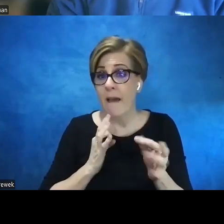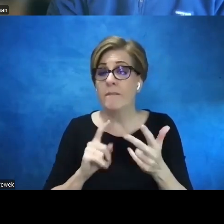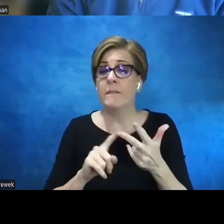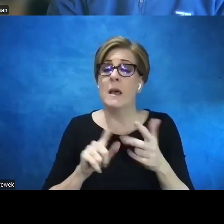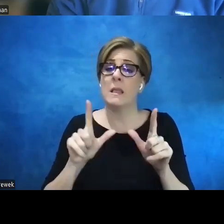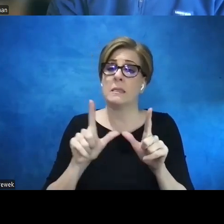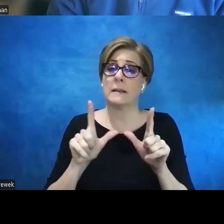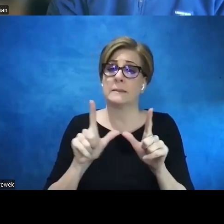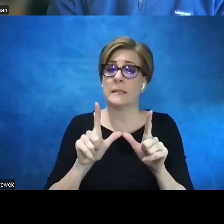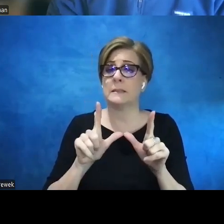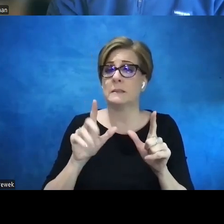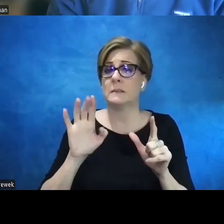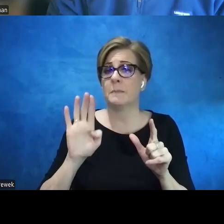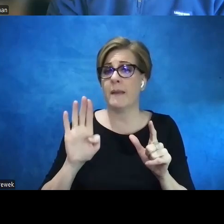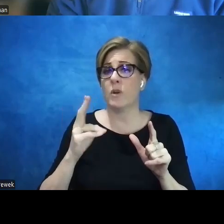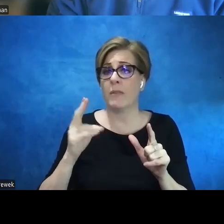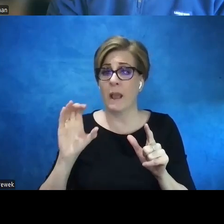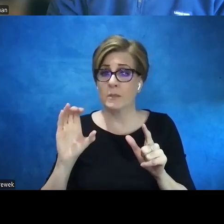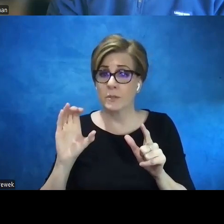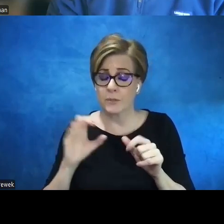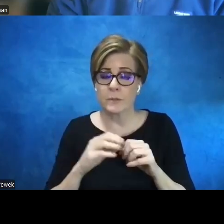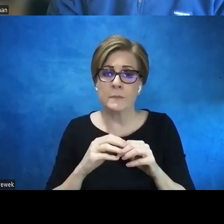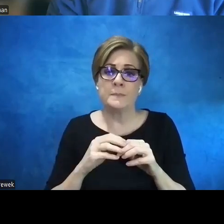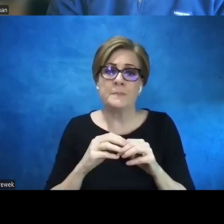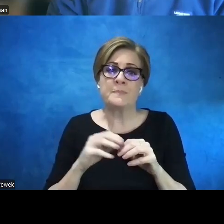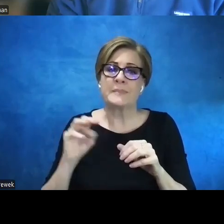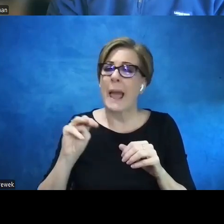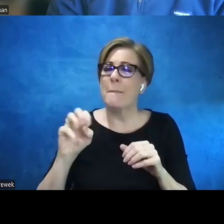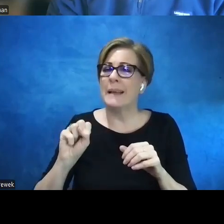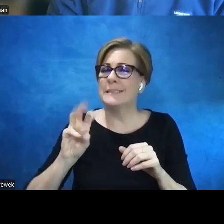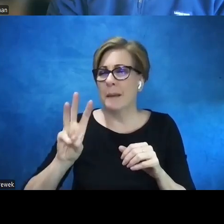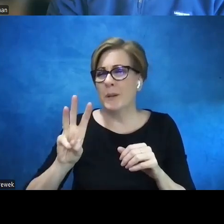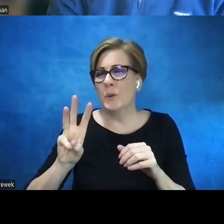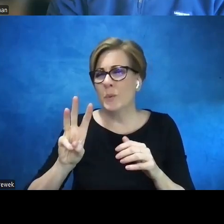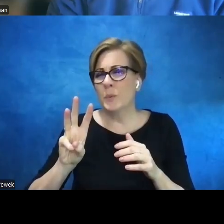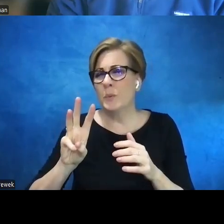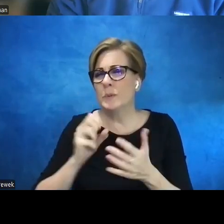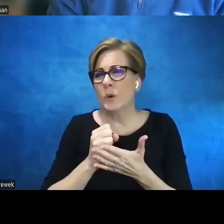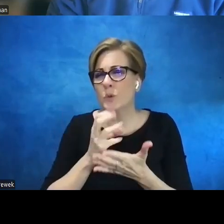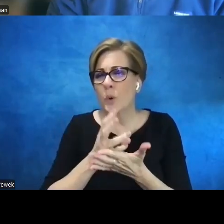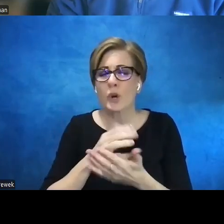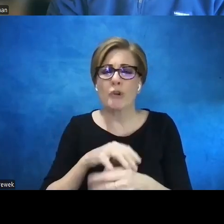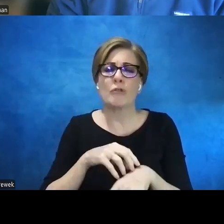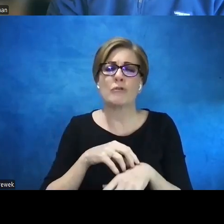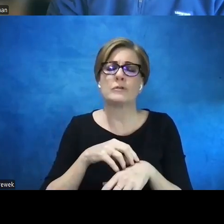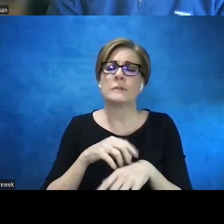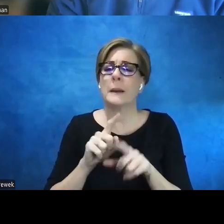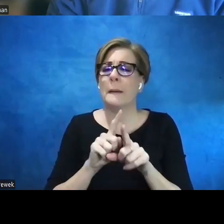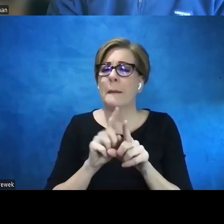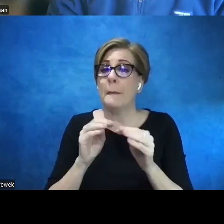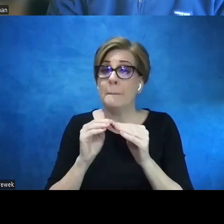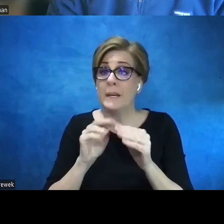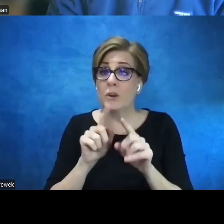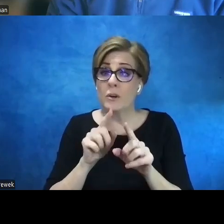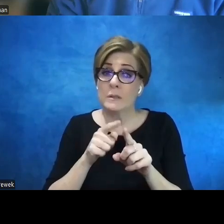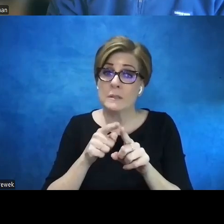counselors. At mobile crisis teams, it was again MSW social workers, licensed counselors, peer specialists. But